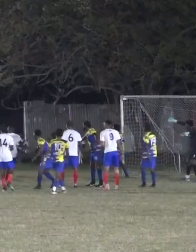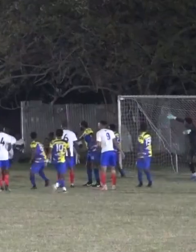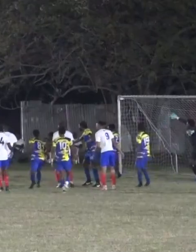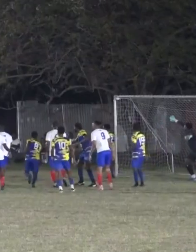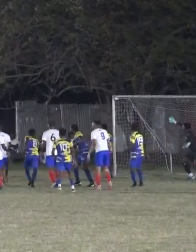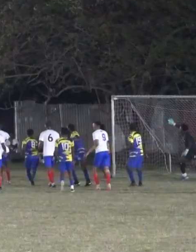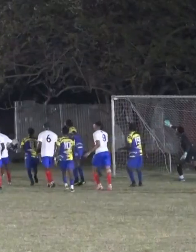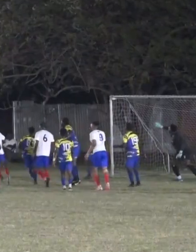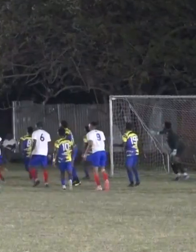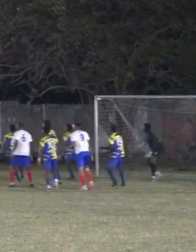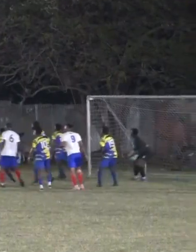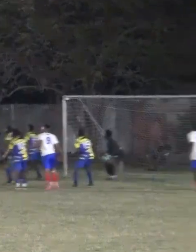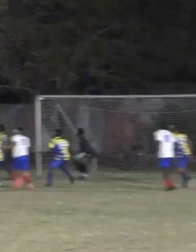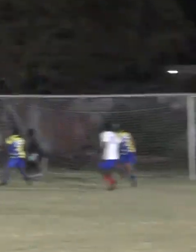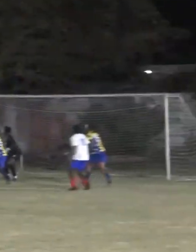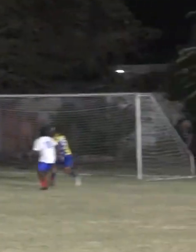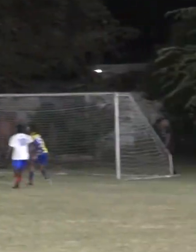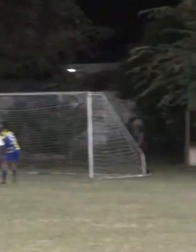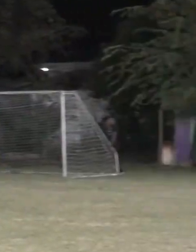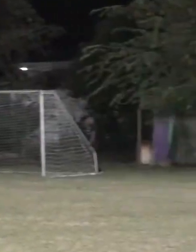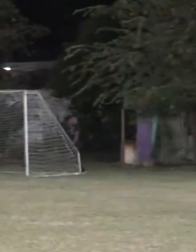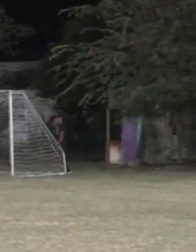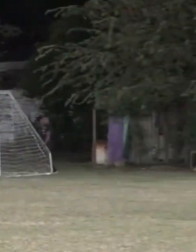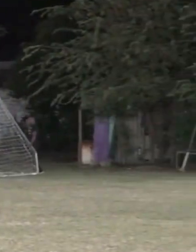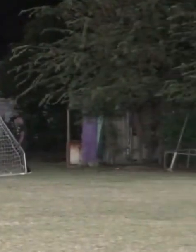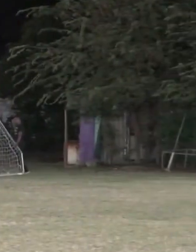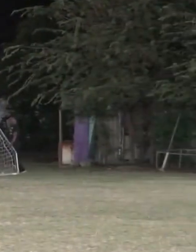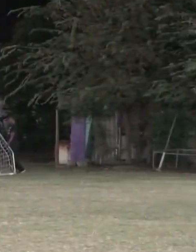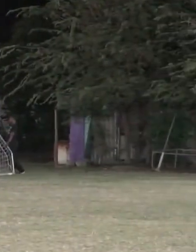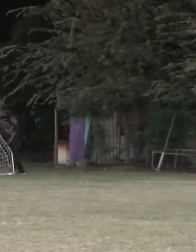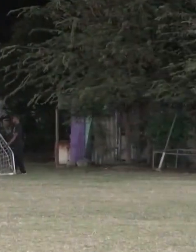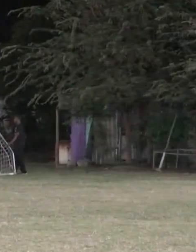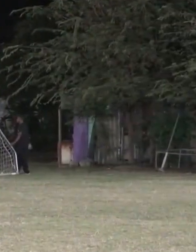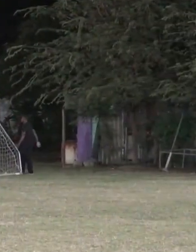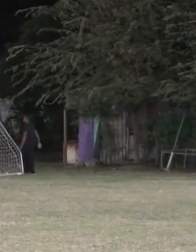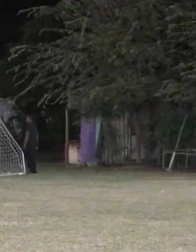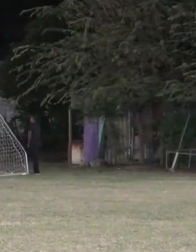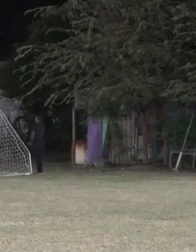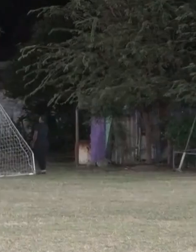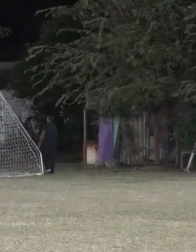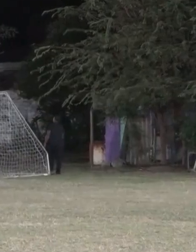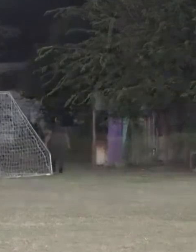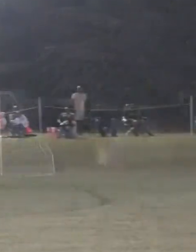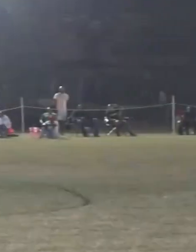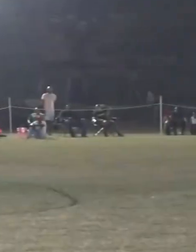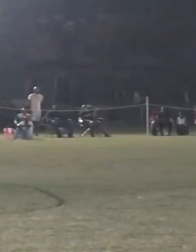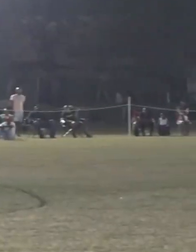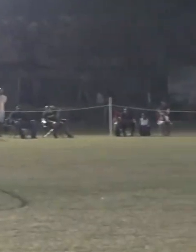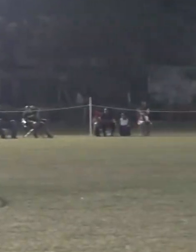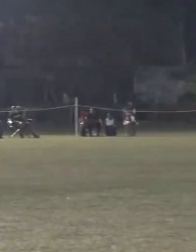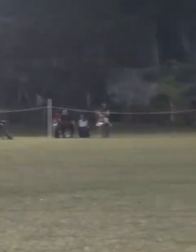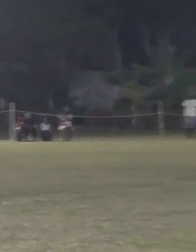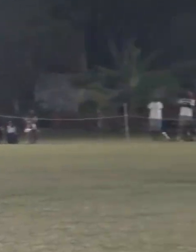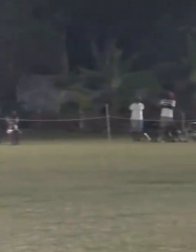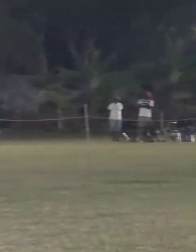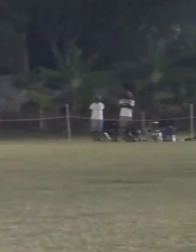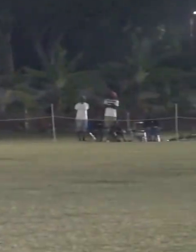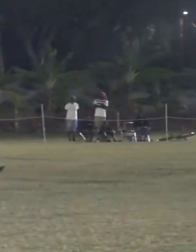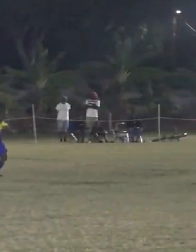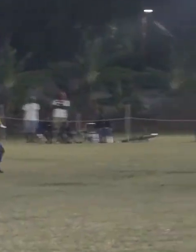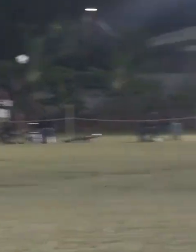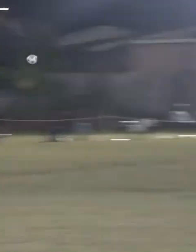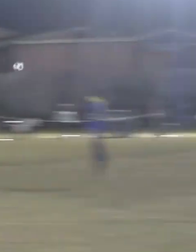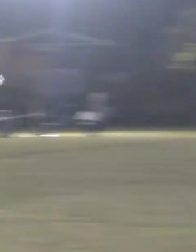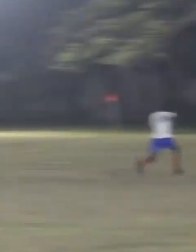in the 23rd minute when this corner came in and found the head of Devon Wiltshire. On the brink of the half, Gall Hill would double